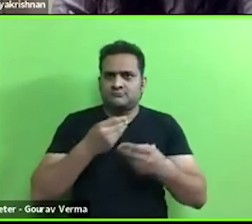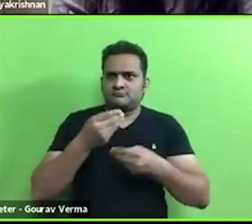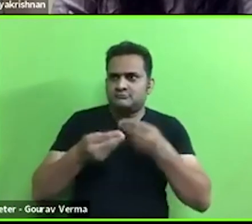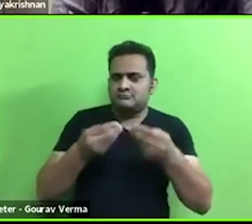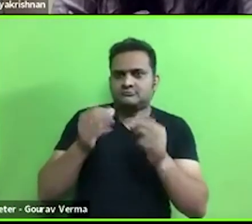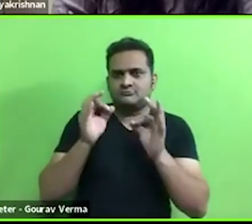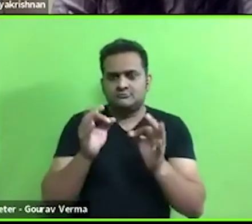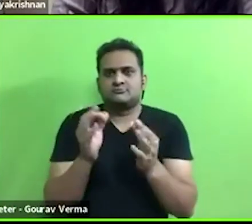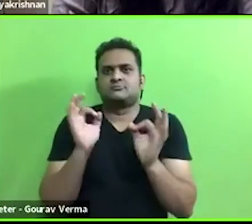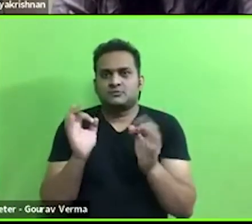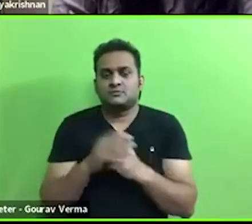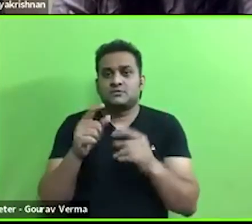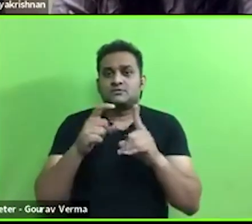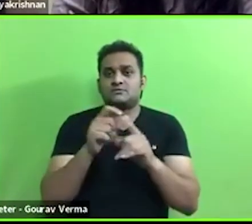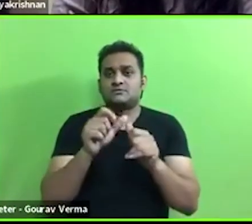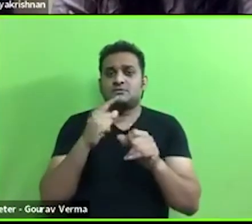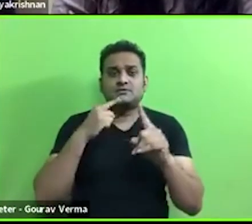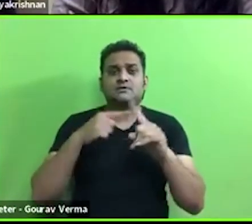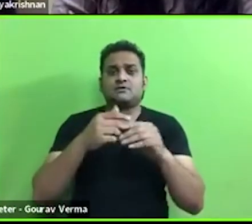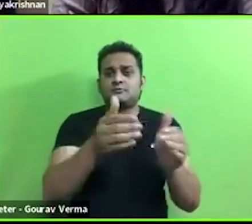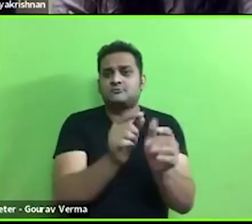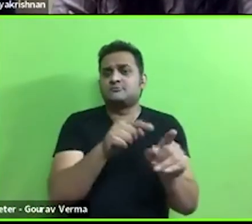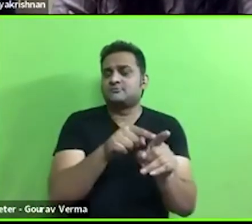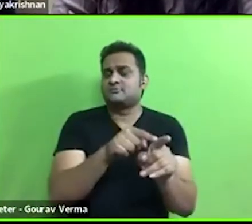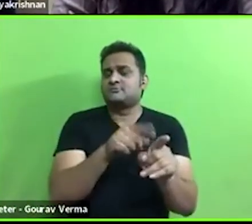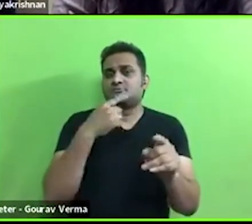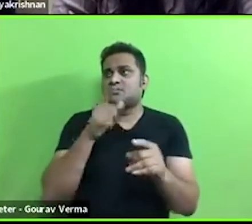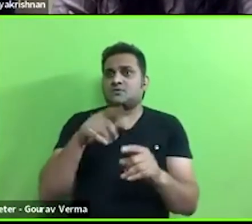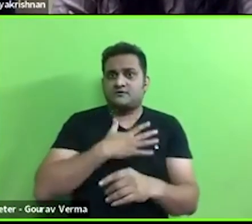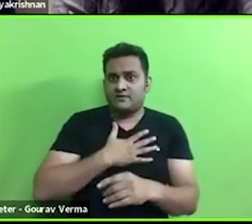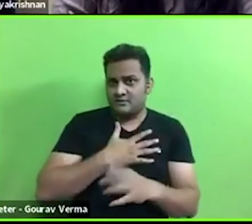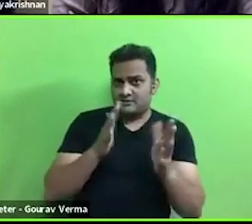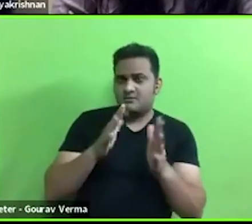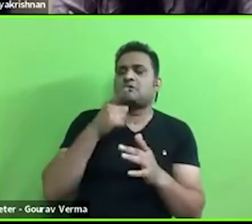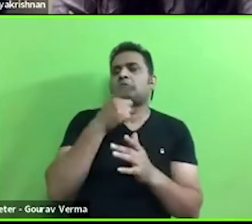syllogisms of Dalits, as well as the people who don't want to have any faith, because